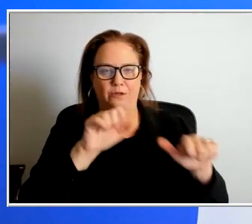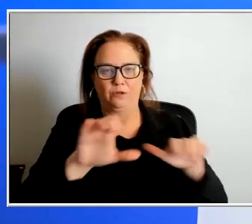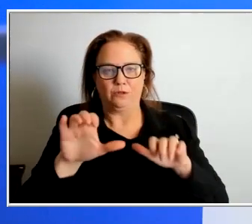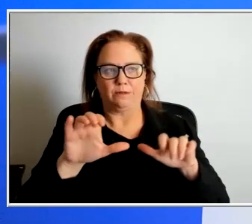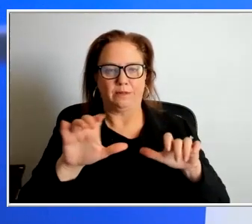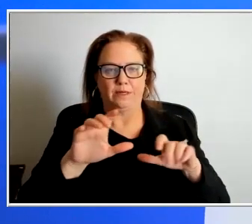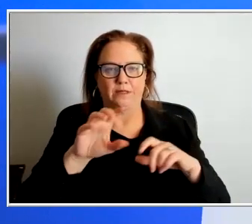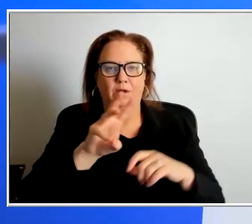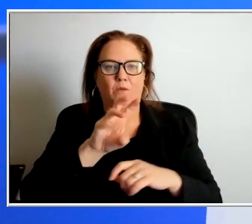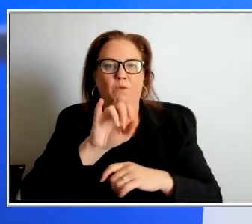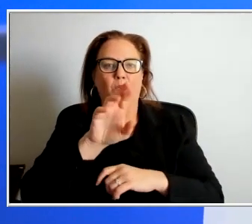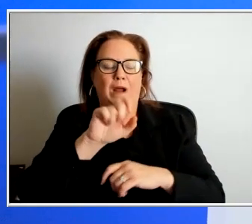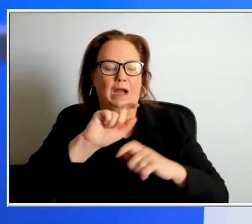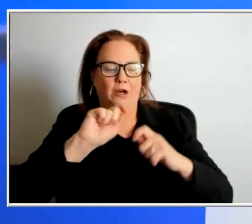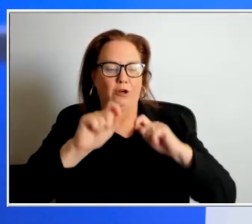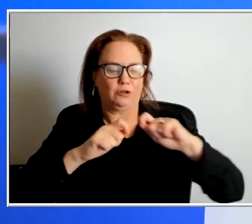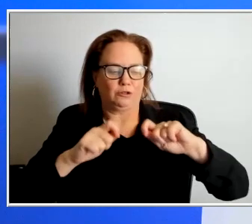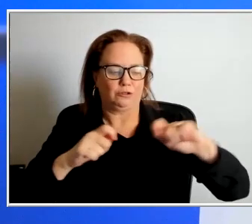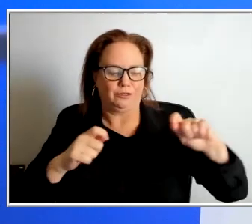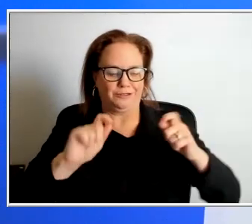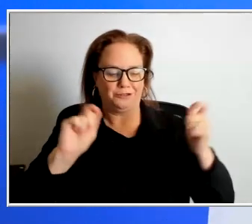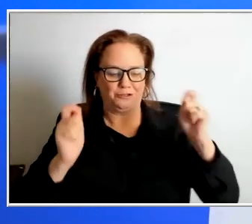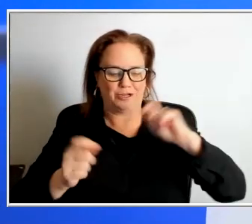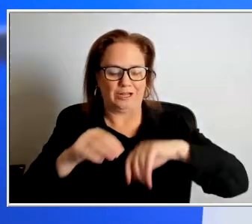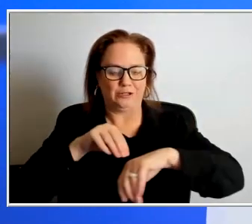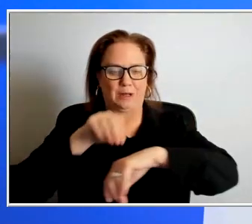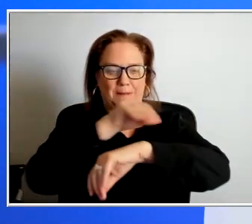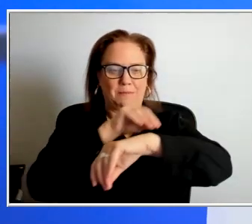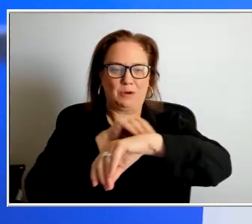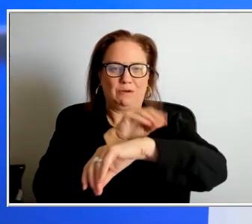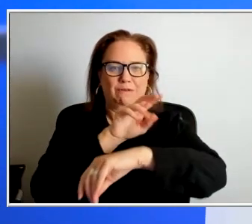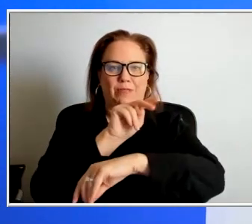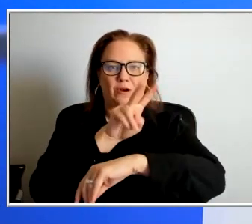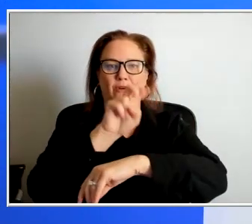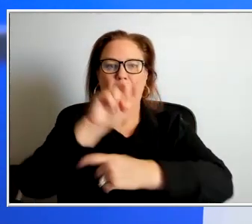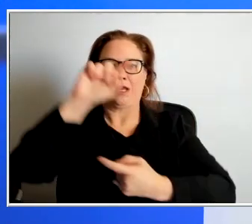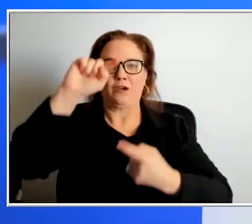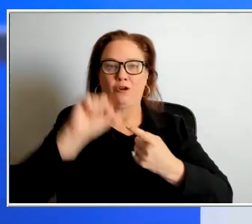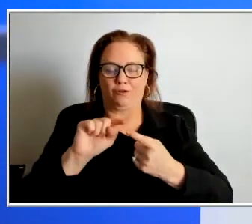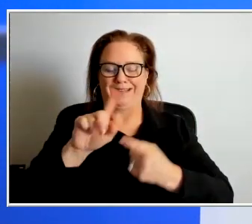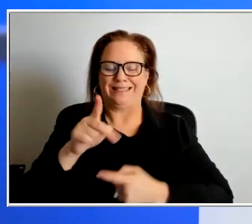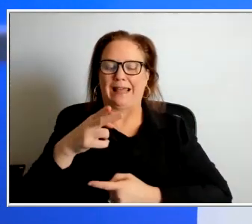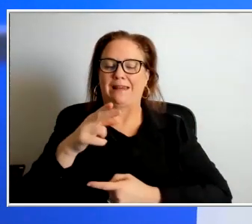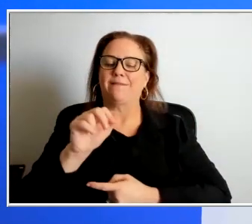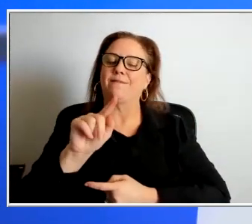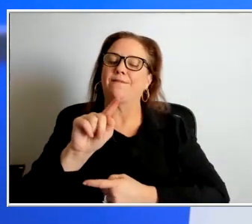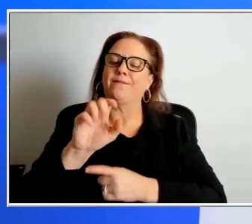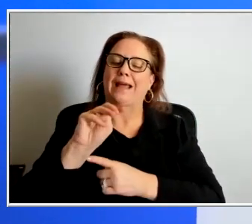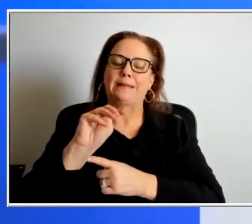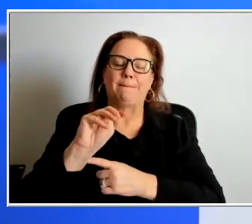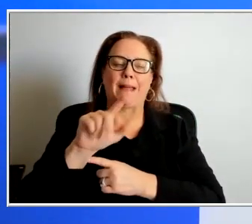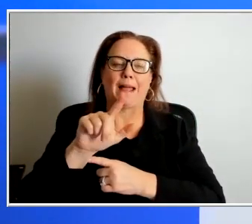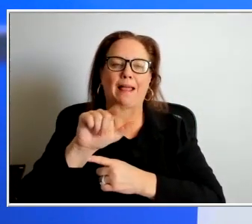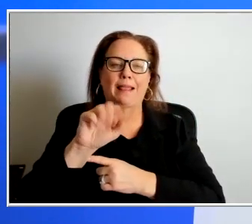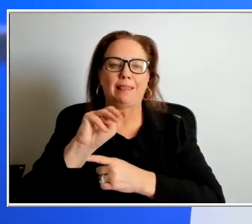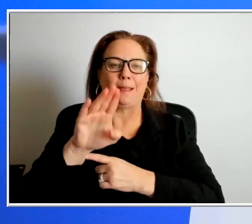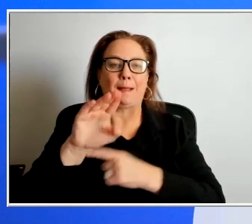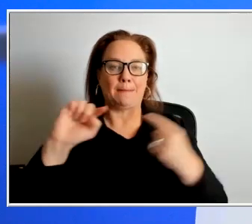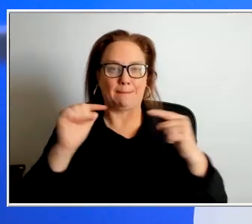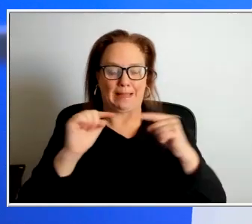those nerves or give those nerves something to do, it can decrease the amount of phantom limb pain that you have, even if you still have